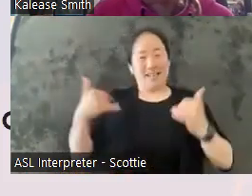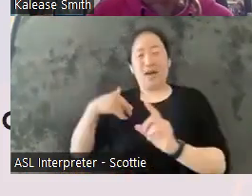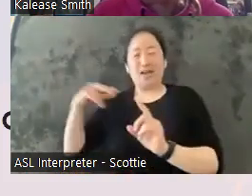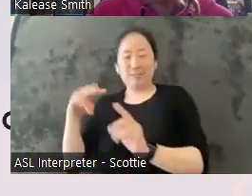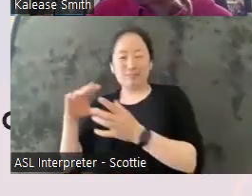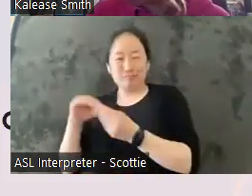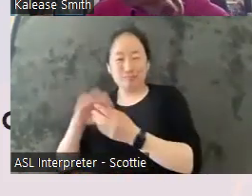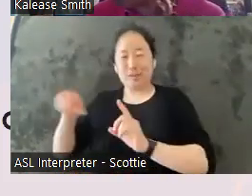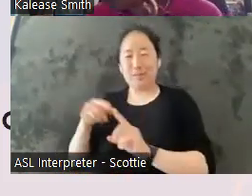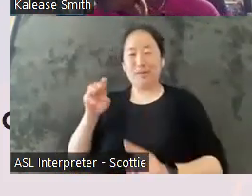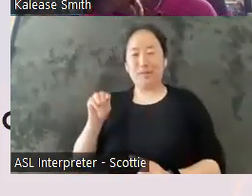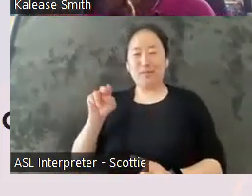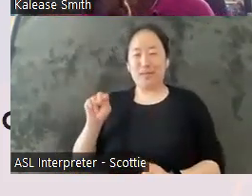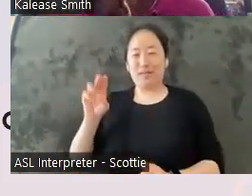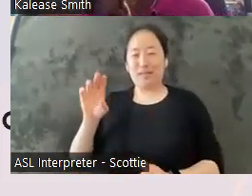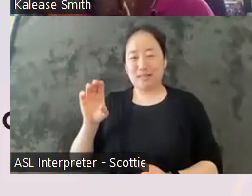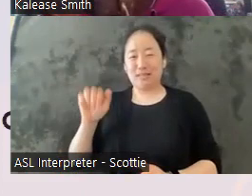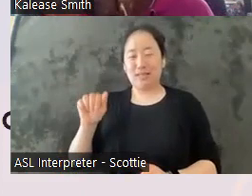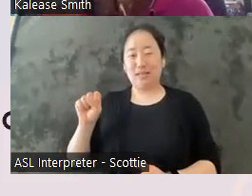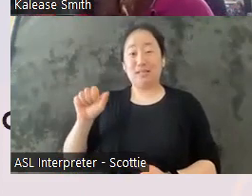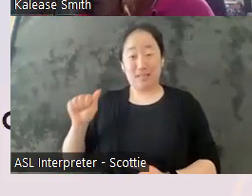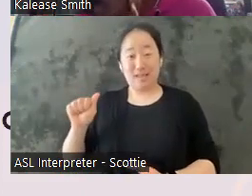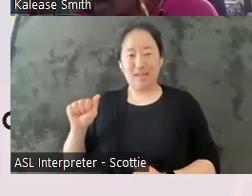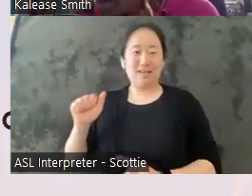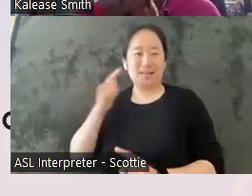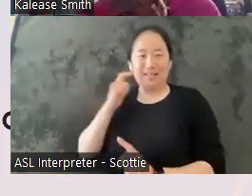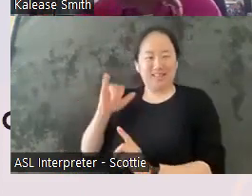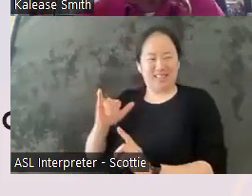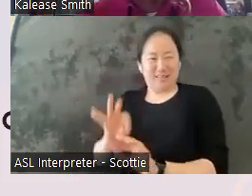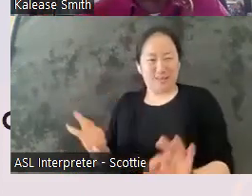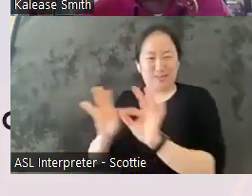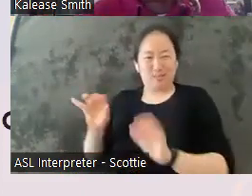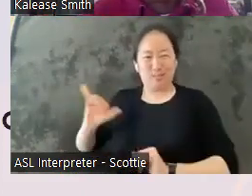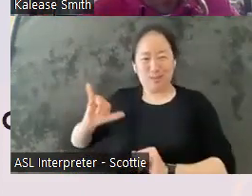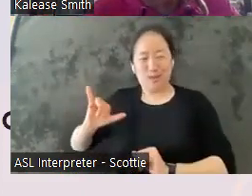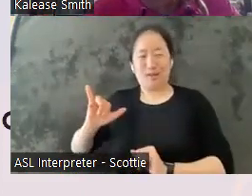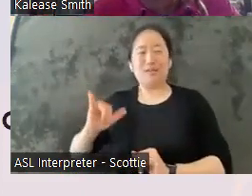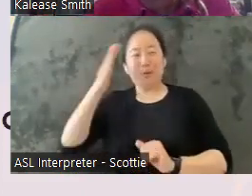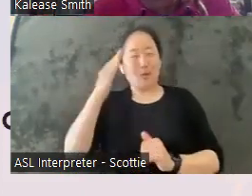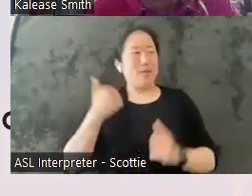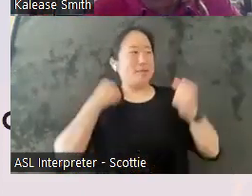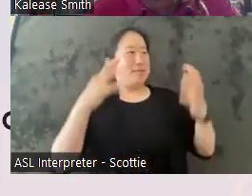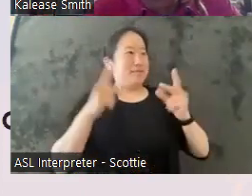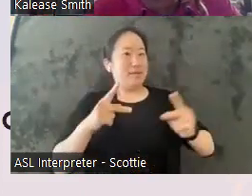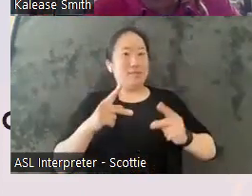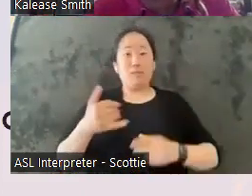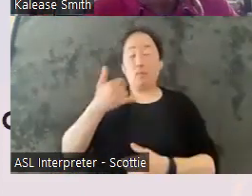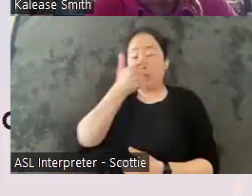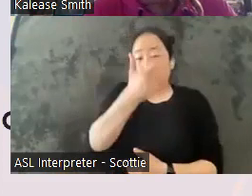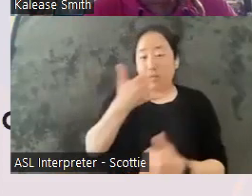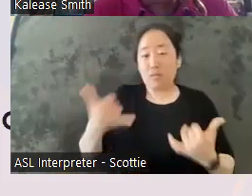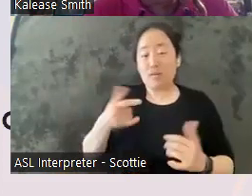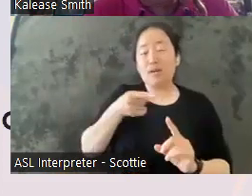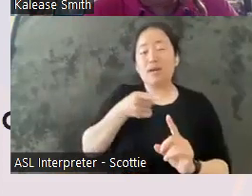because obviously that is very important too, and knowing that a lot of folks are direct service providers on this call as